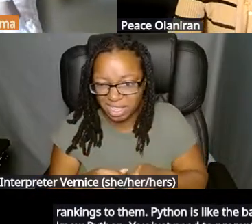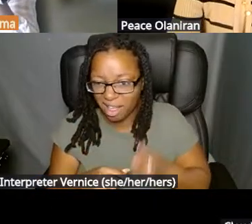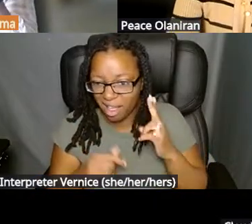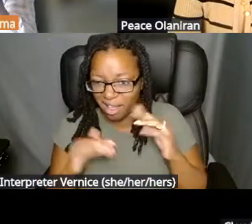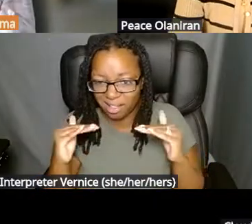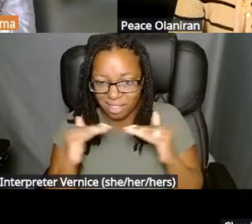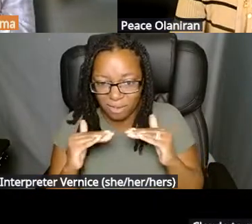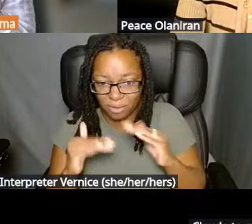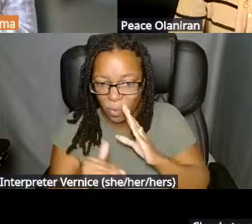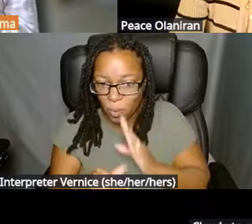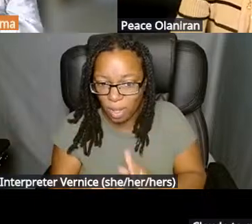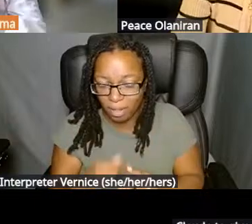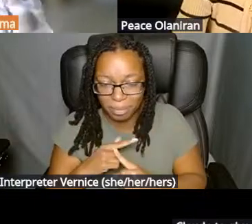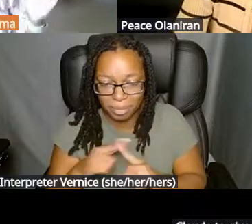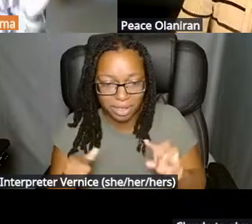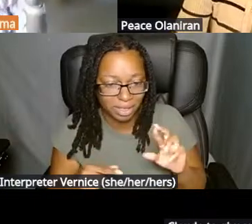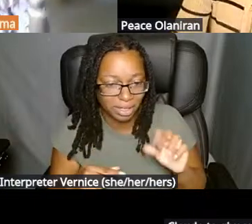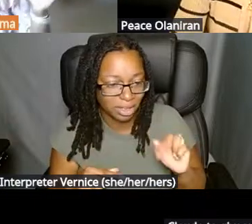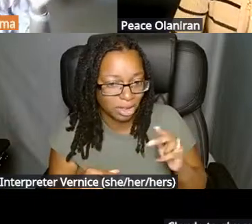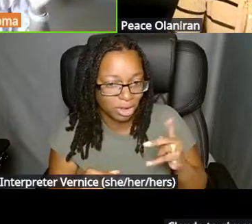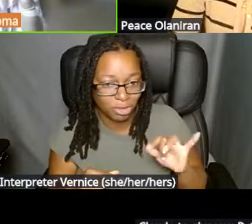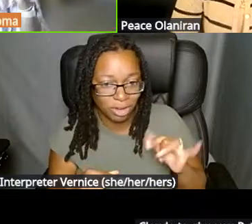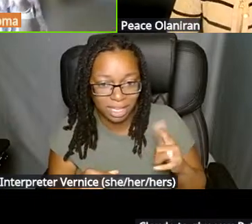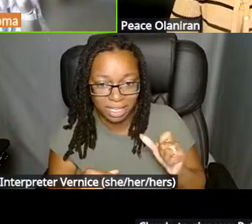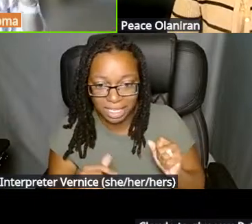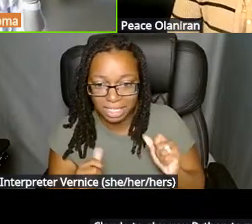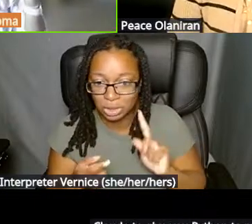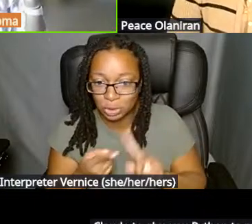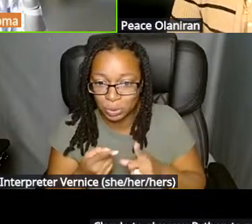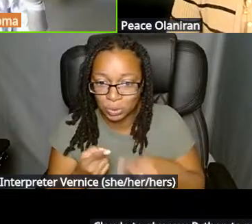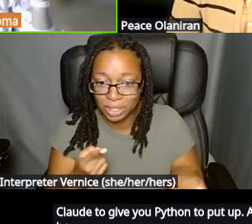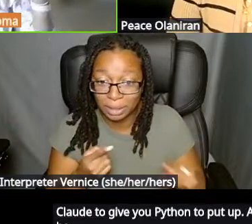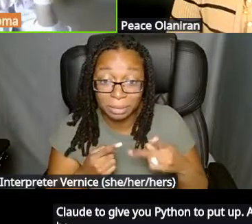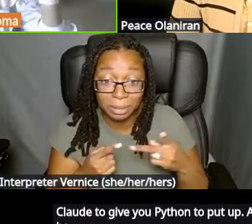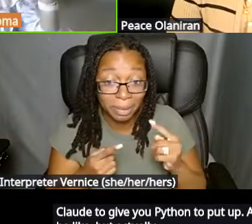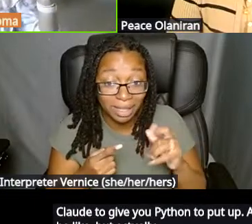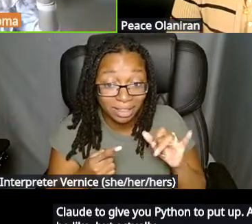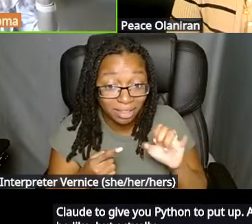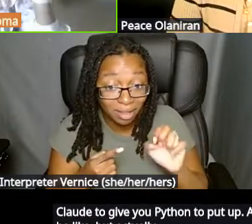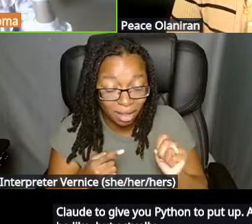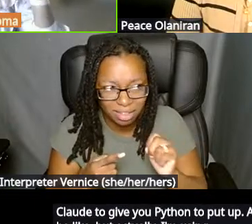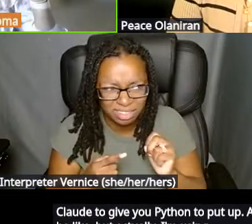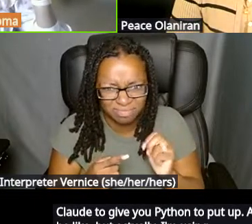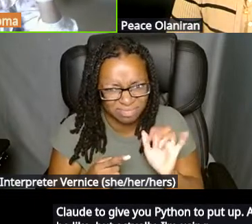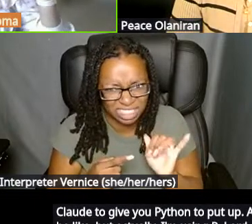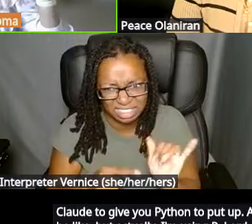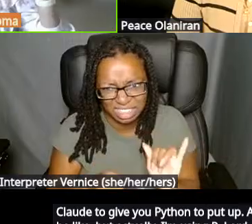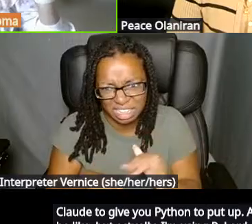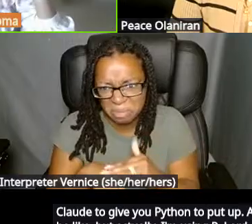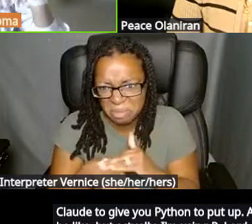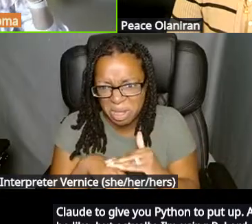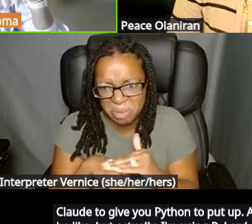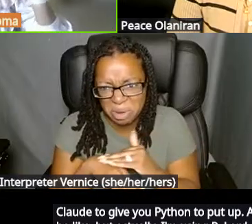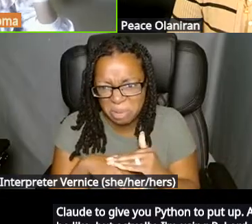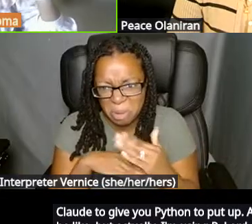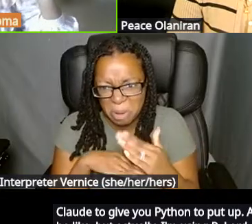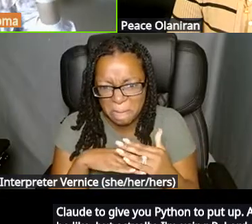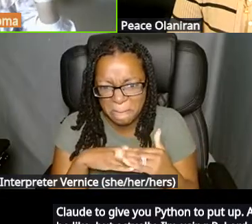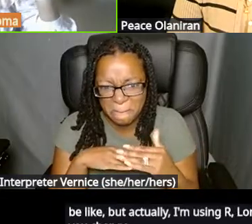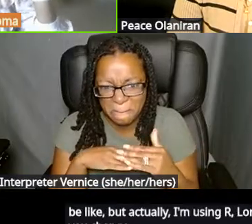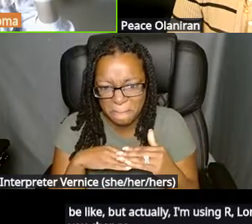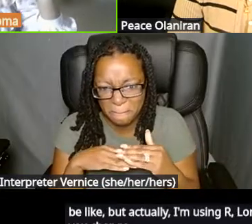Python to put into Colab. And if you want it to be R, then you can be like, but actually I'm using R, Claude. Could you change this into R? Could you change it to